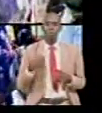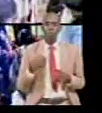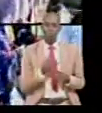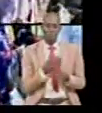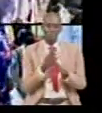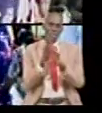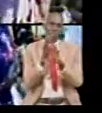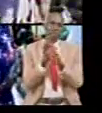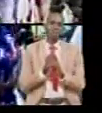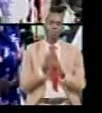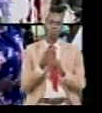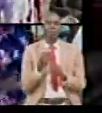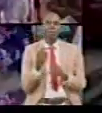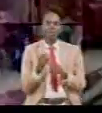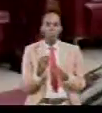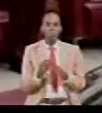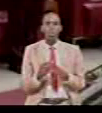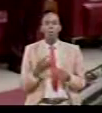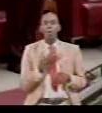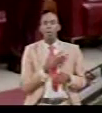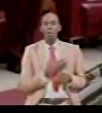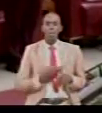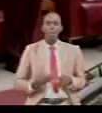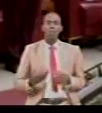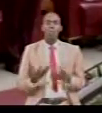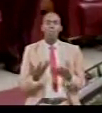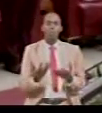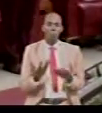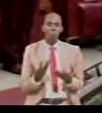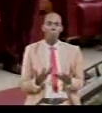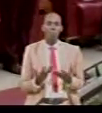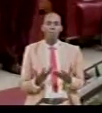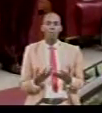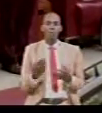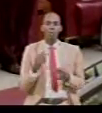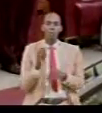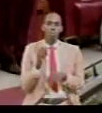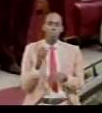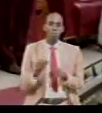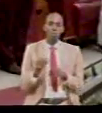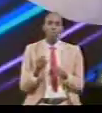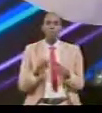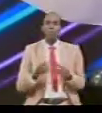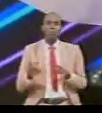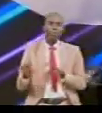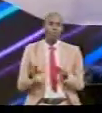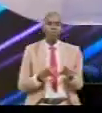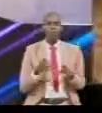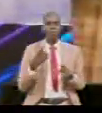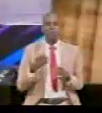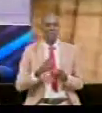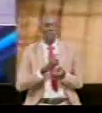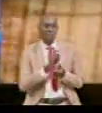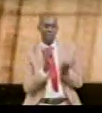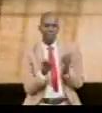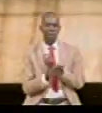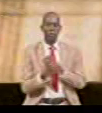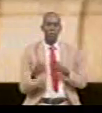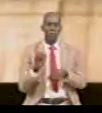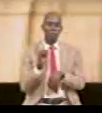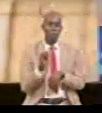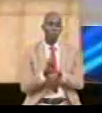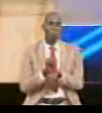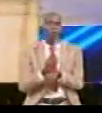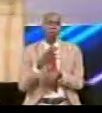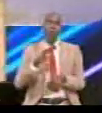the word. I want the word to do a transforming work of grace in our lives.